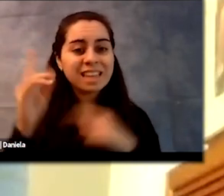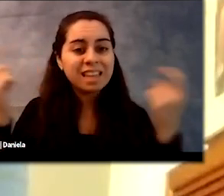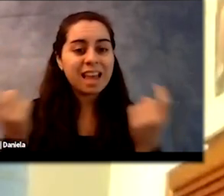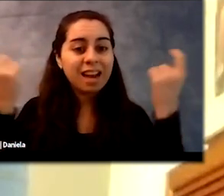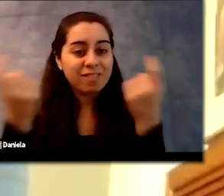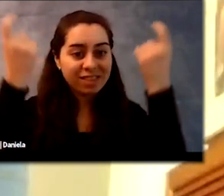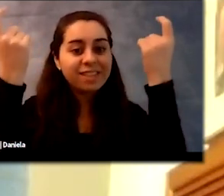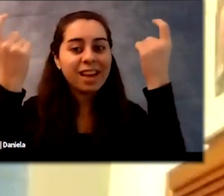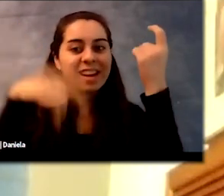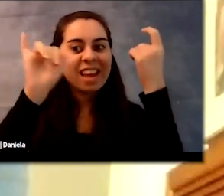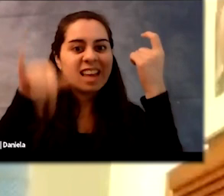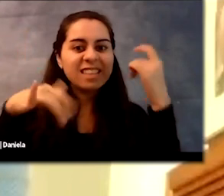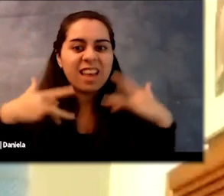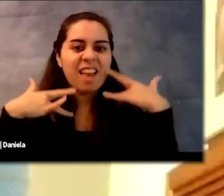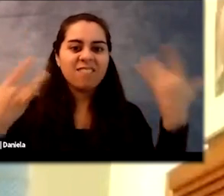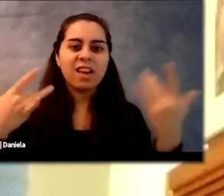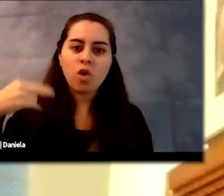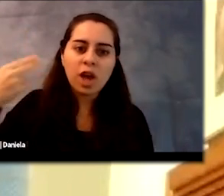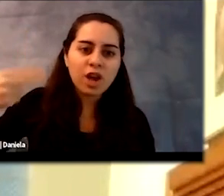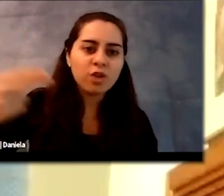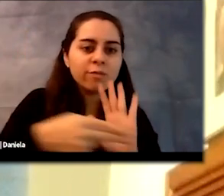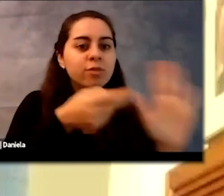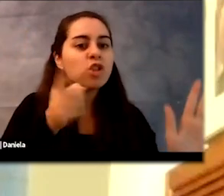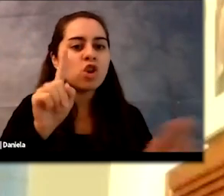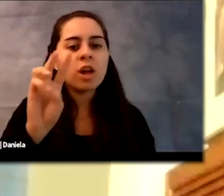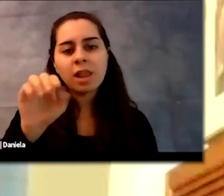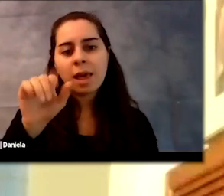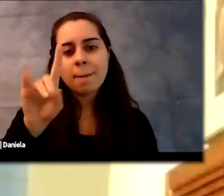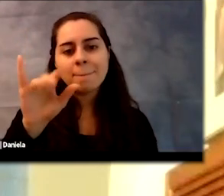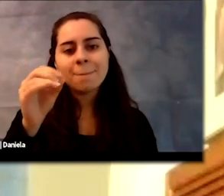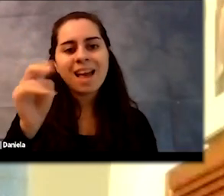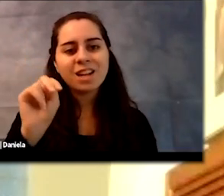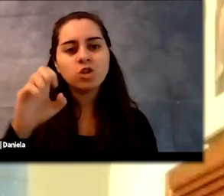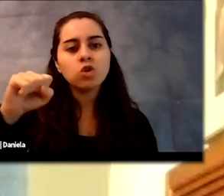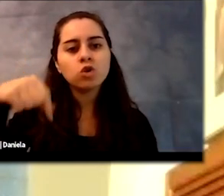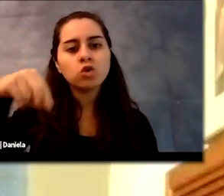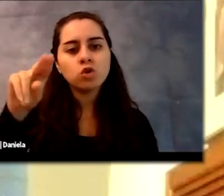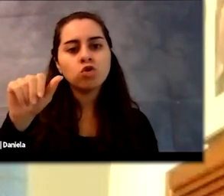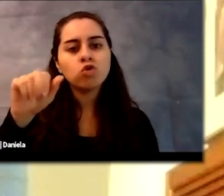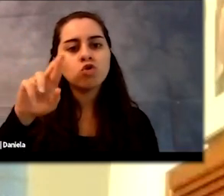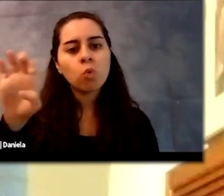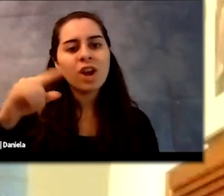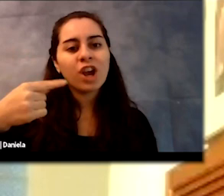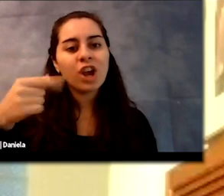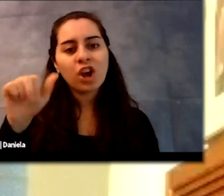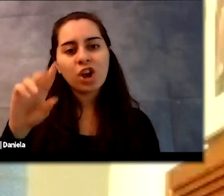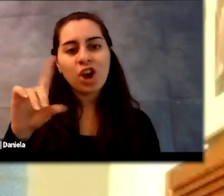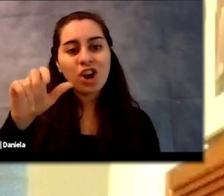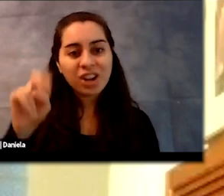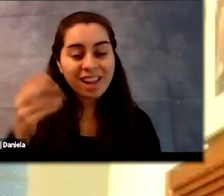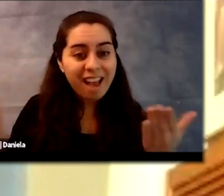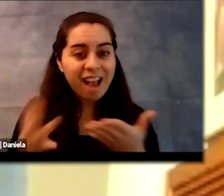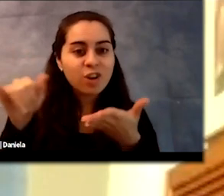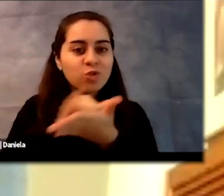anniversary of the historic event in Madison Square Garden here in New York City, where 20,000 people gathered